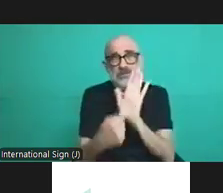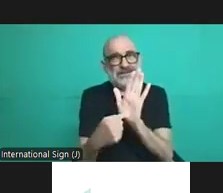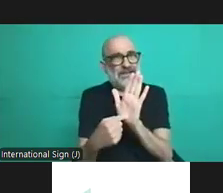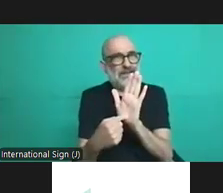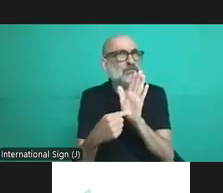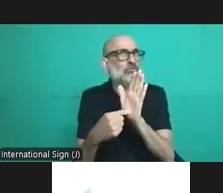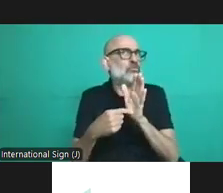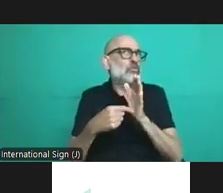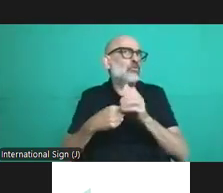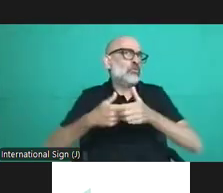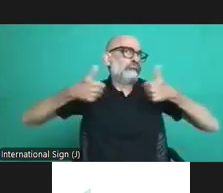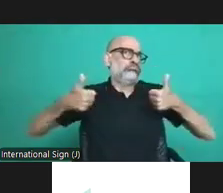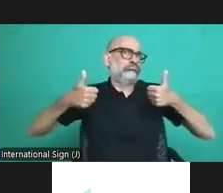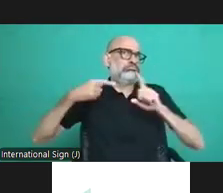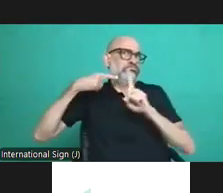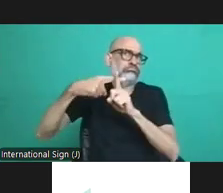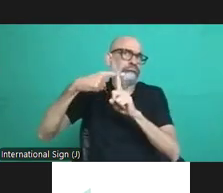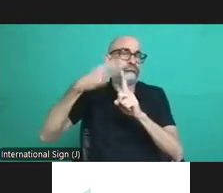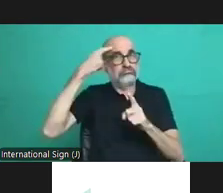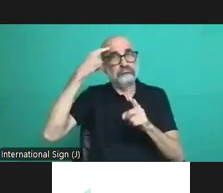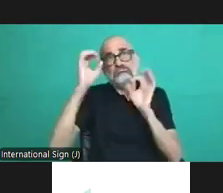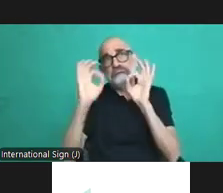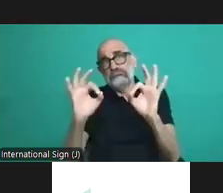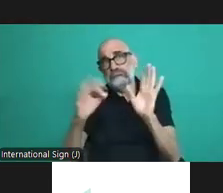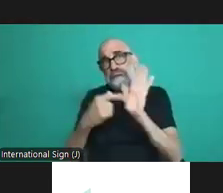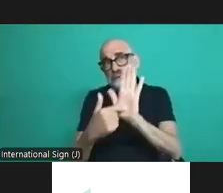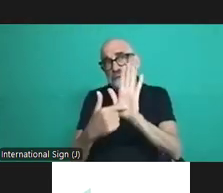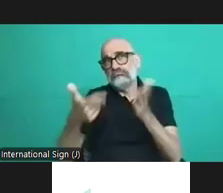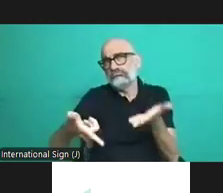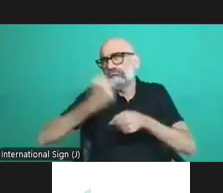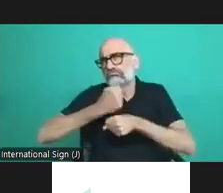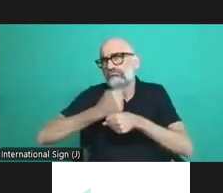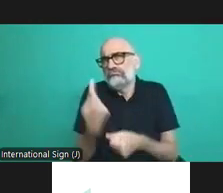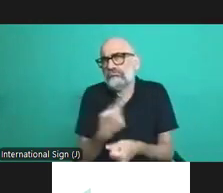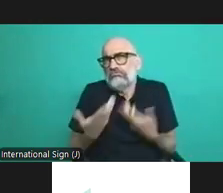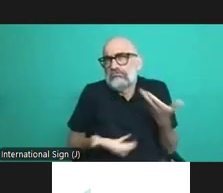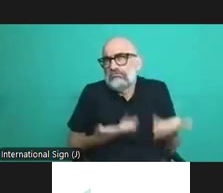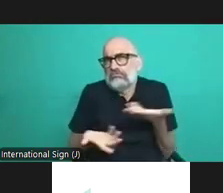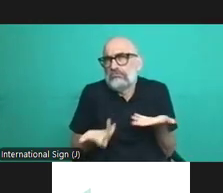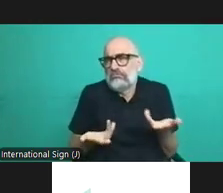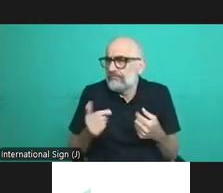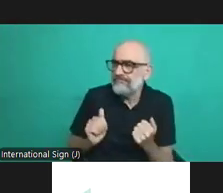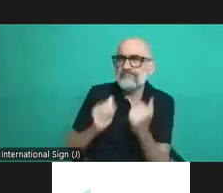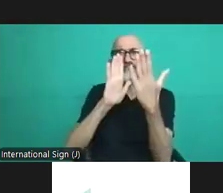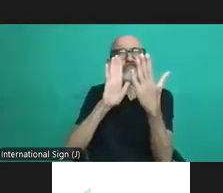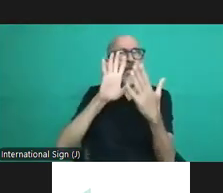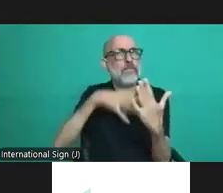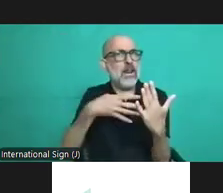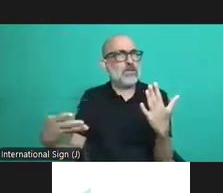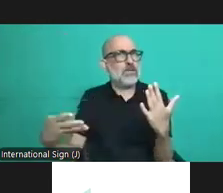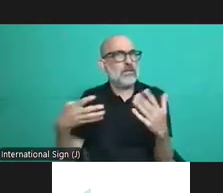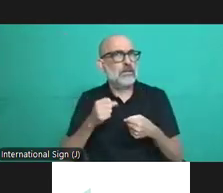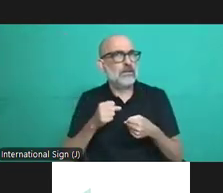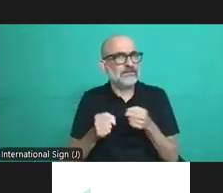both for the strategic health plan, but also within the country cooperation strategy here